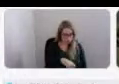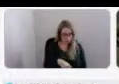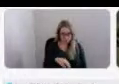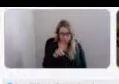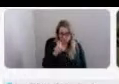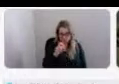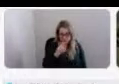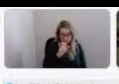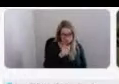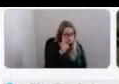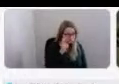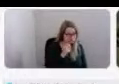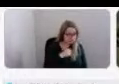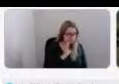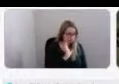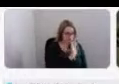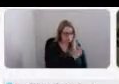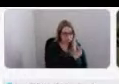can you hear us